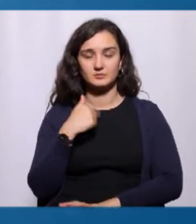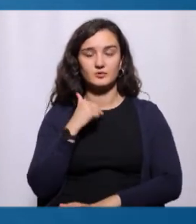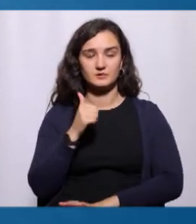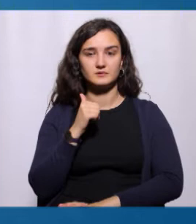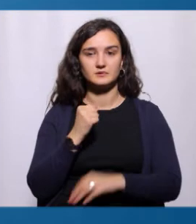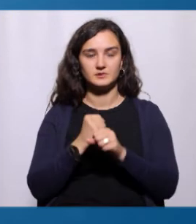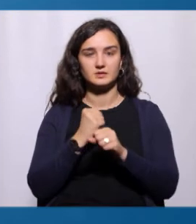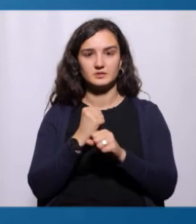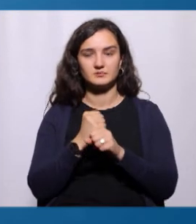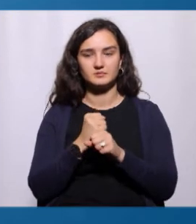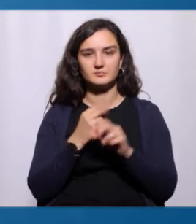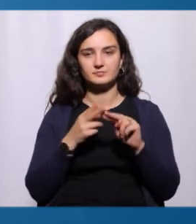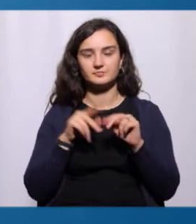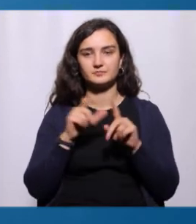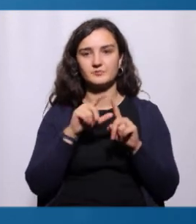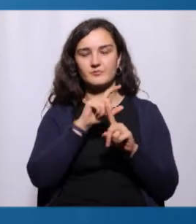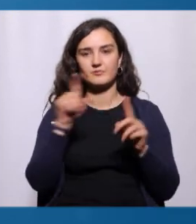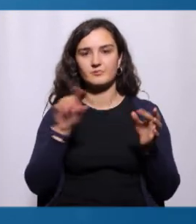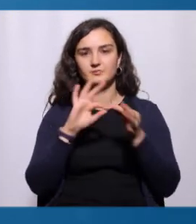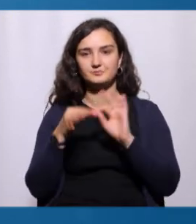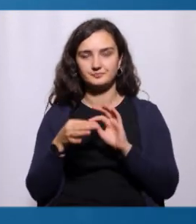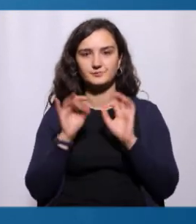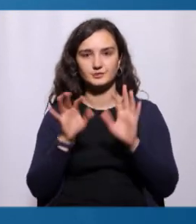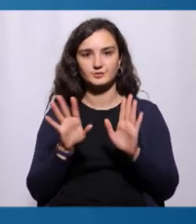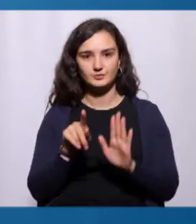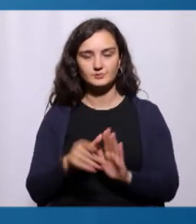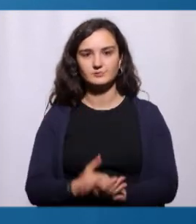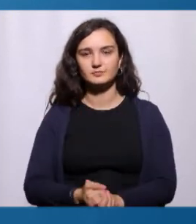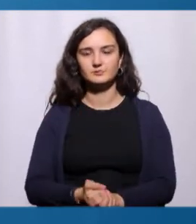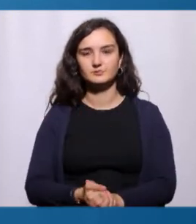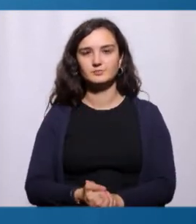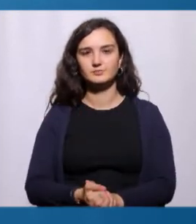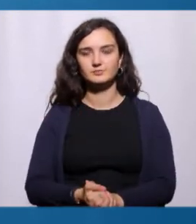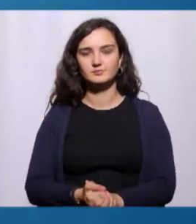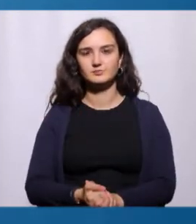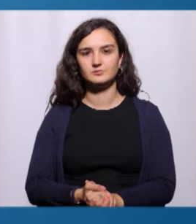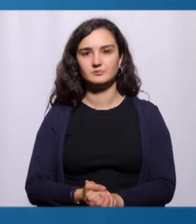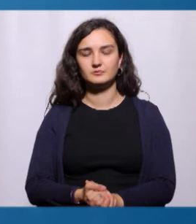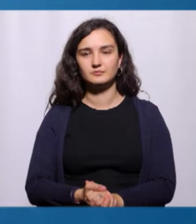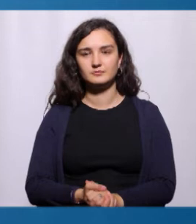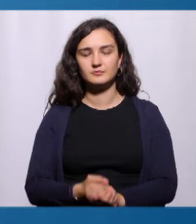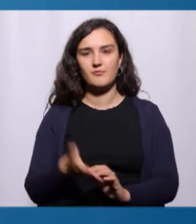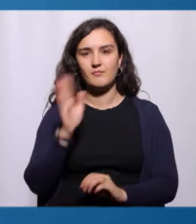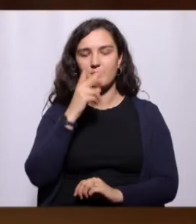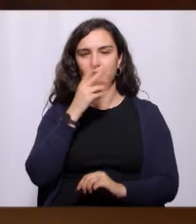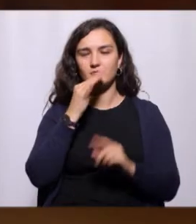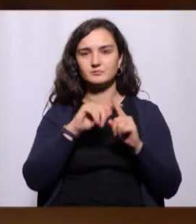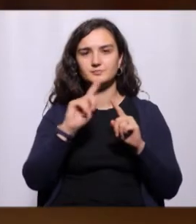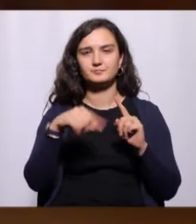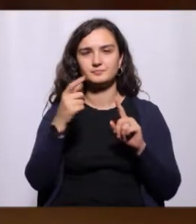all the time. So this sentence is false. Let's look at our next sentence